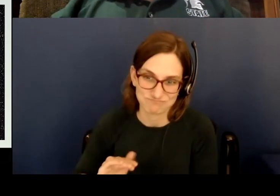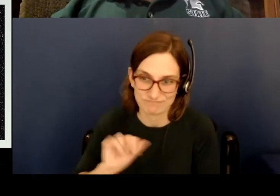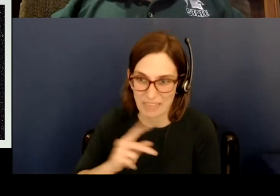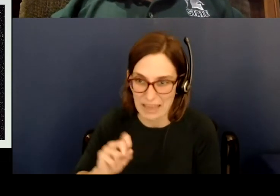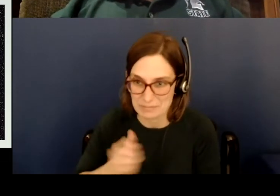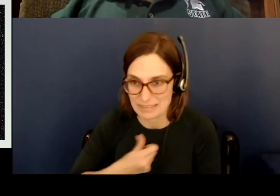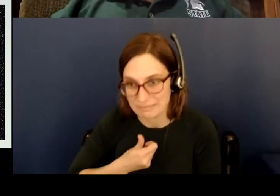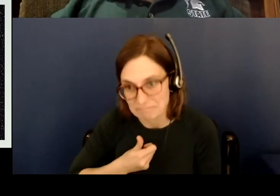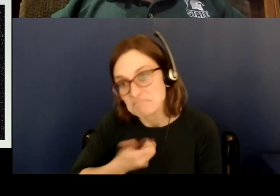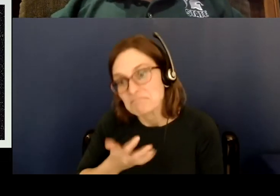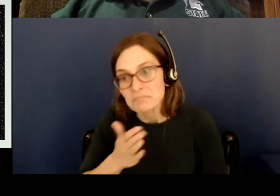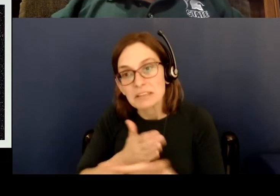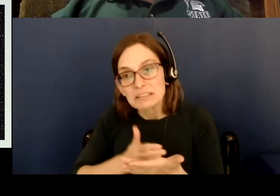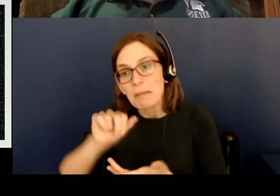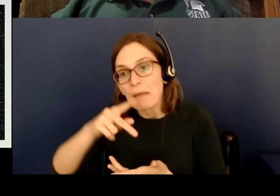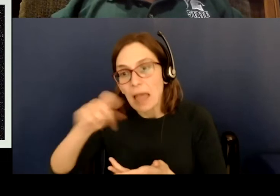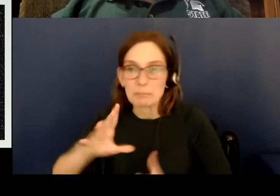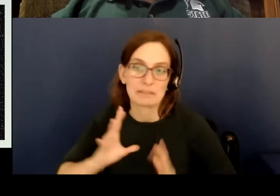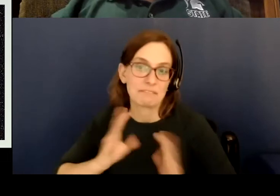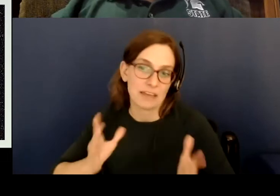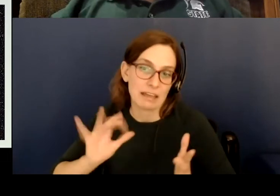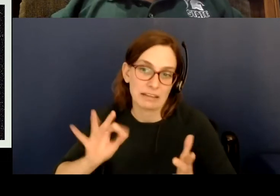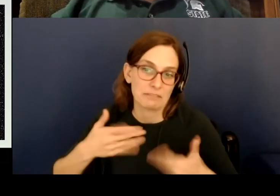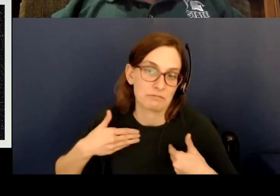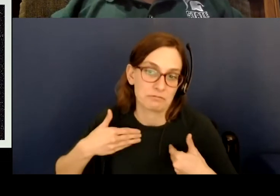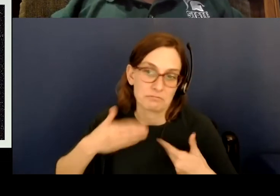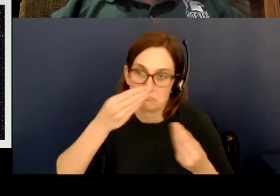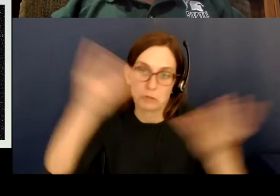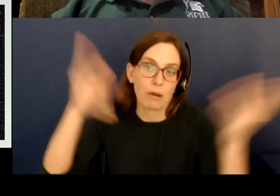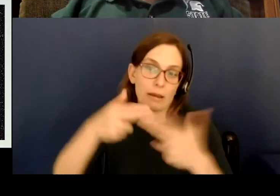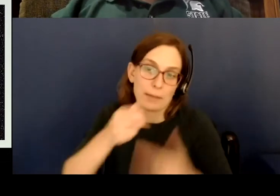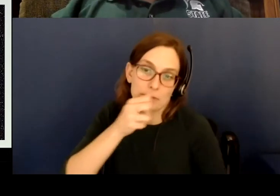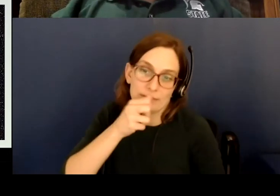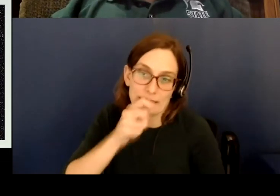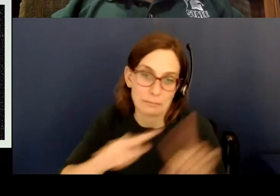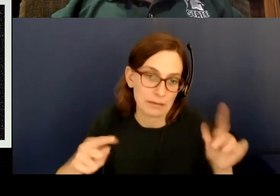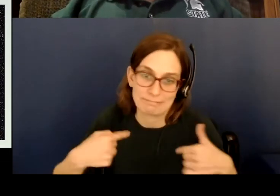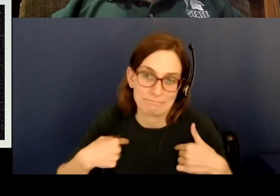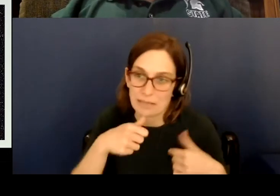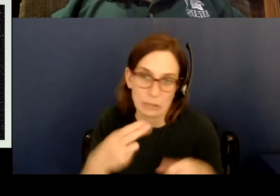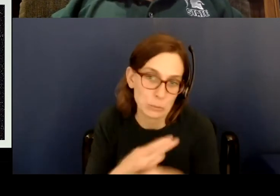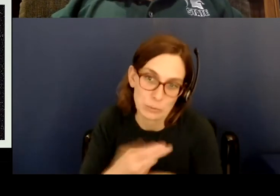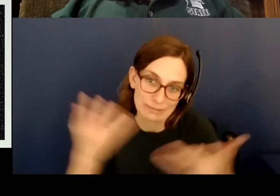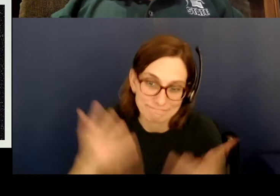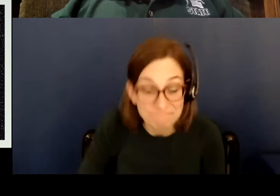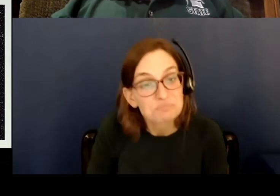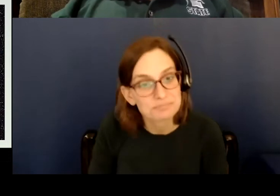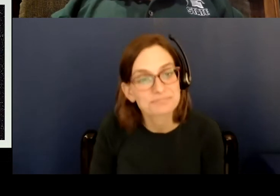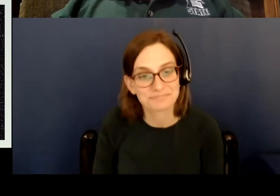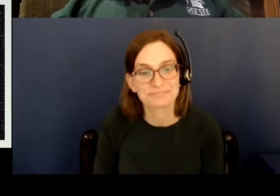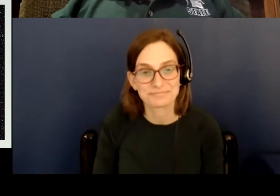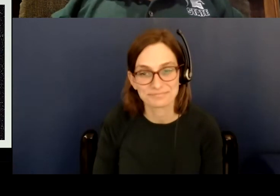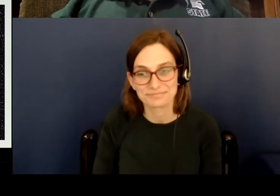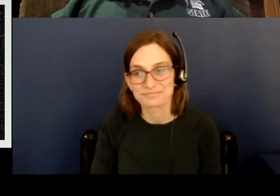There are fine apps out there if you're willing to give up the privacy. But what they are, I can't say. Okay. Do